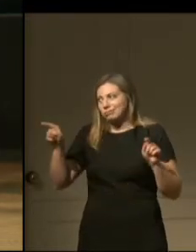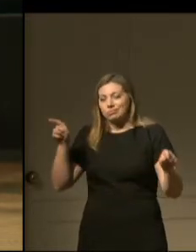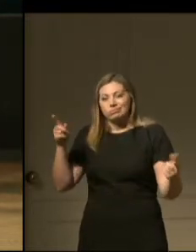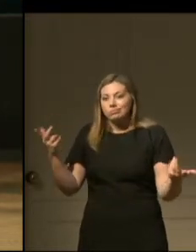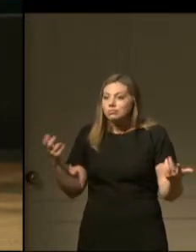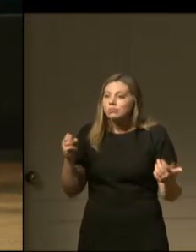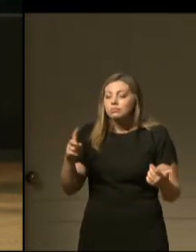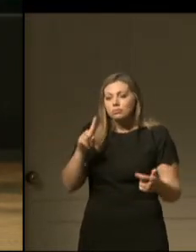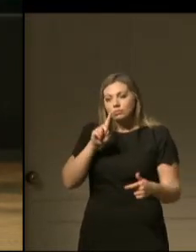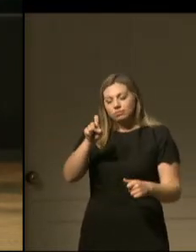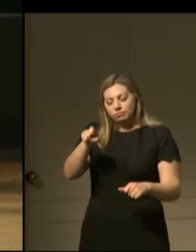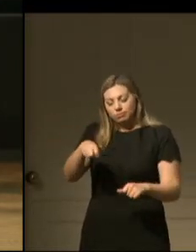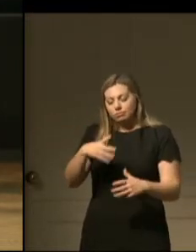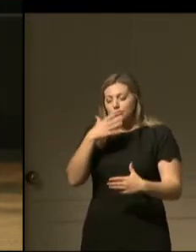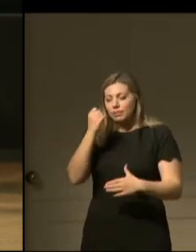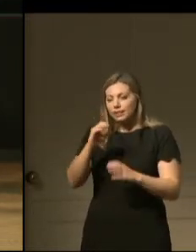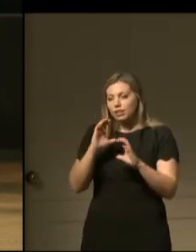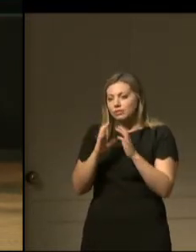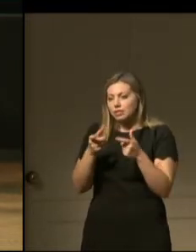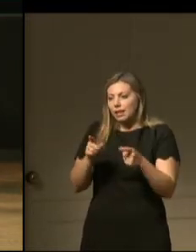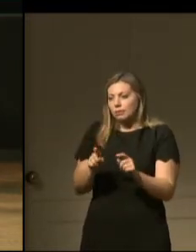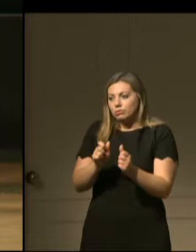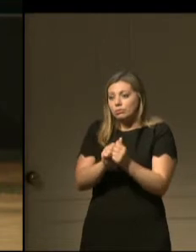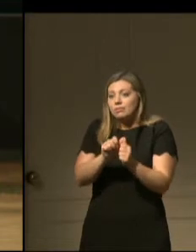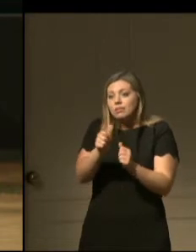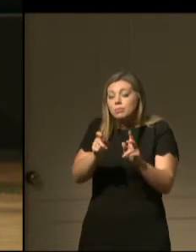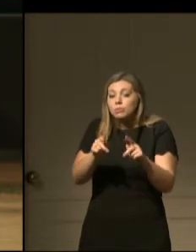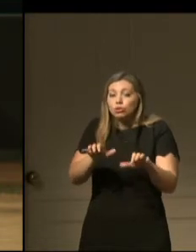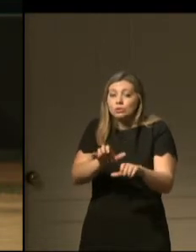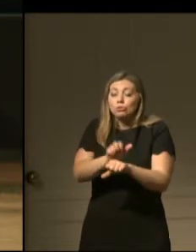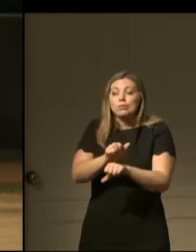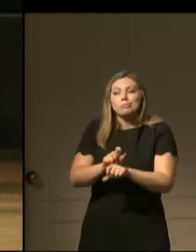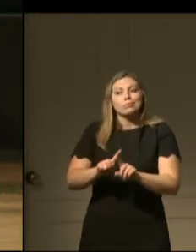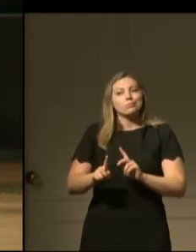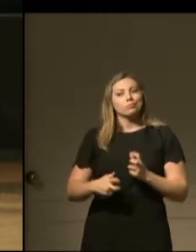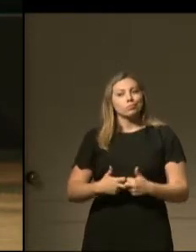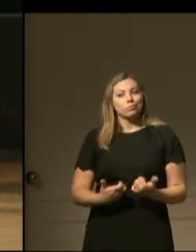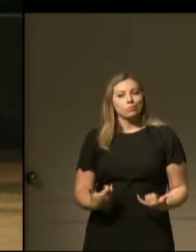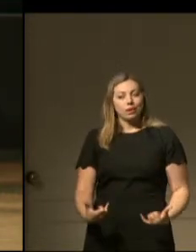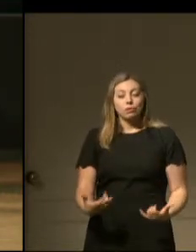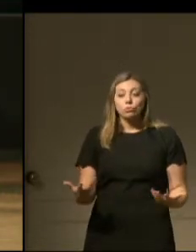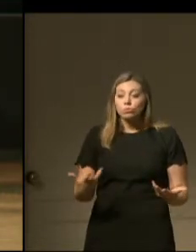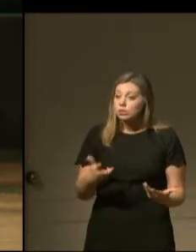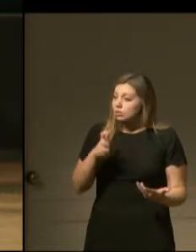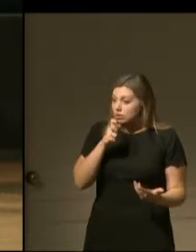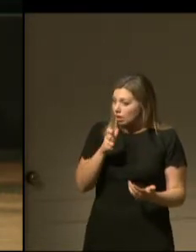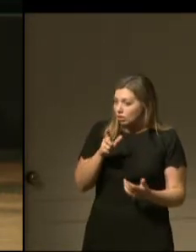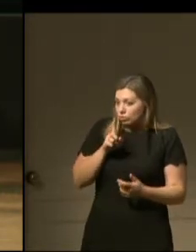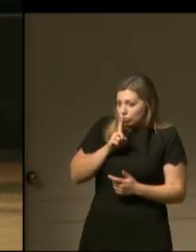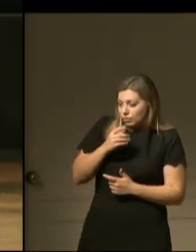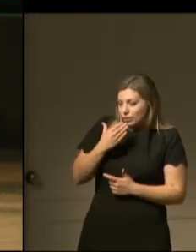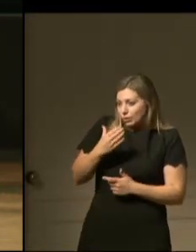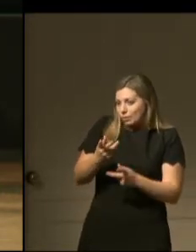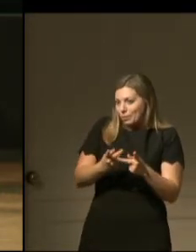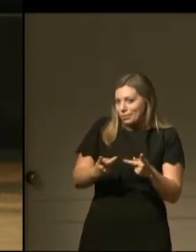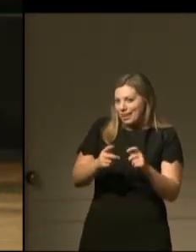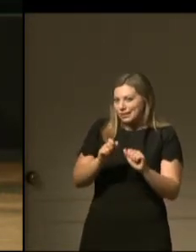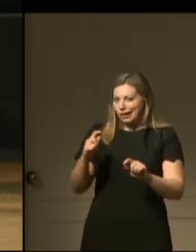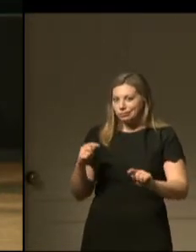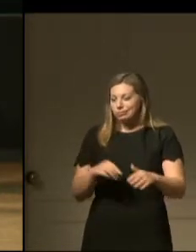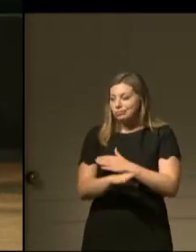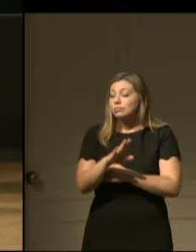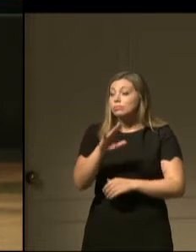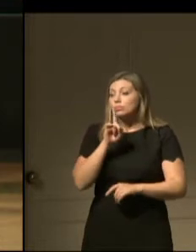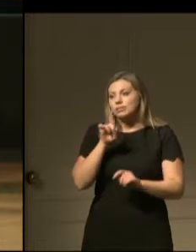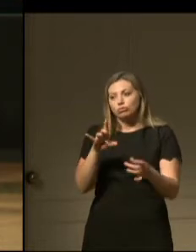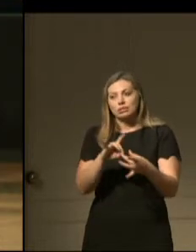So we need to have better conversations with the people that are doing this work. The issue right now is that there isn't a really good place to go, and this is